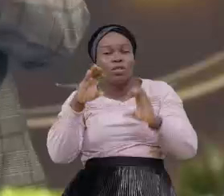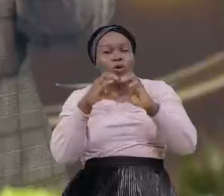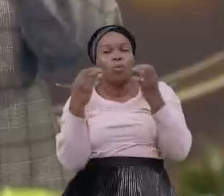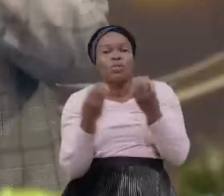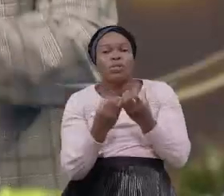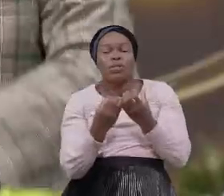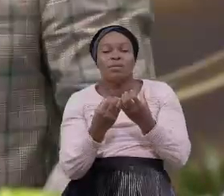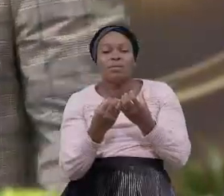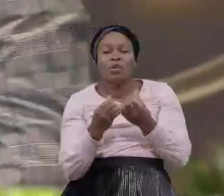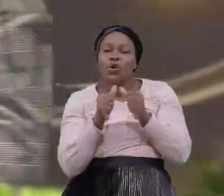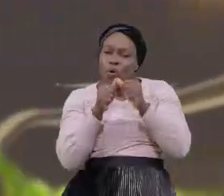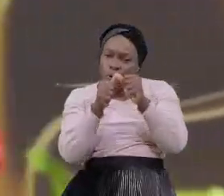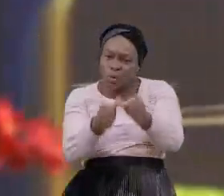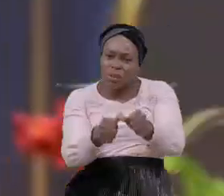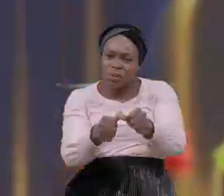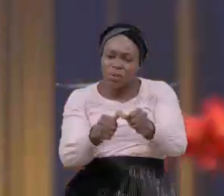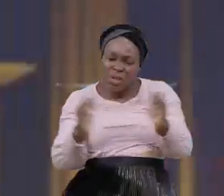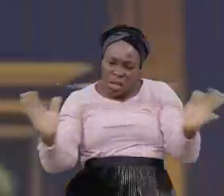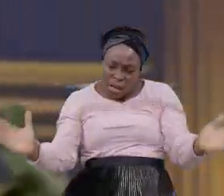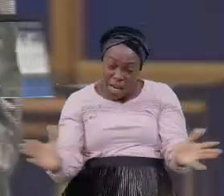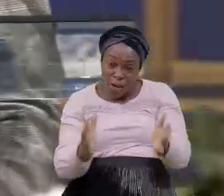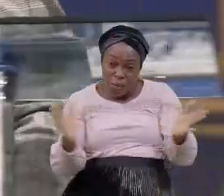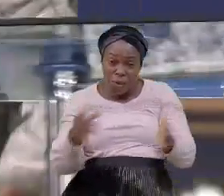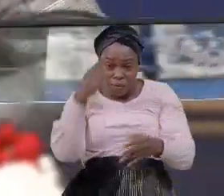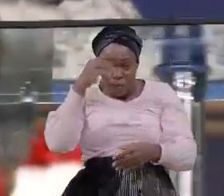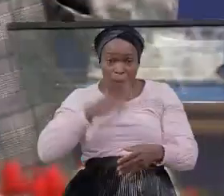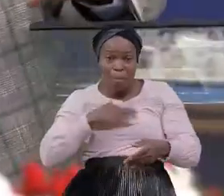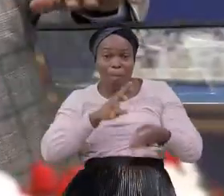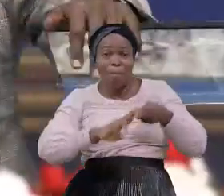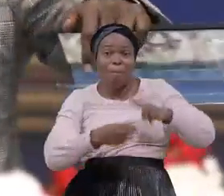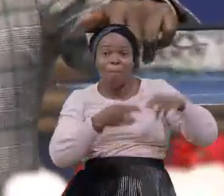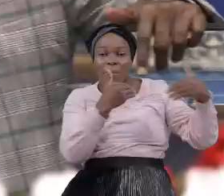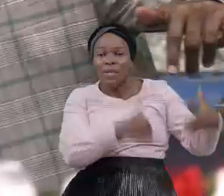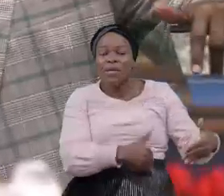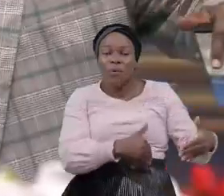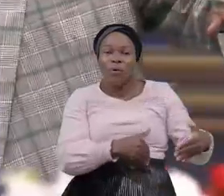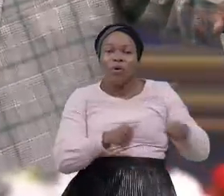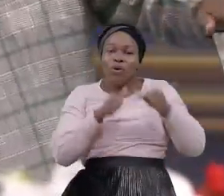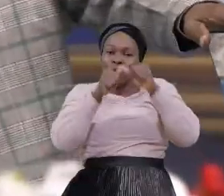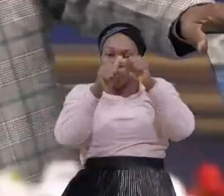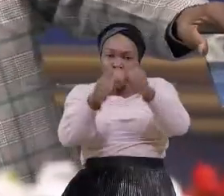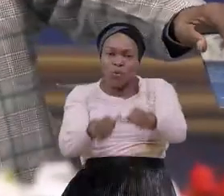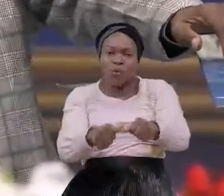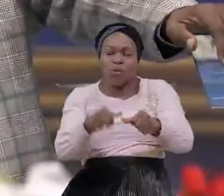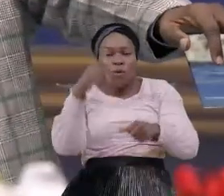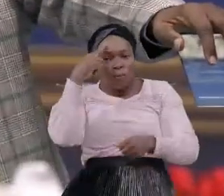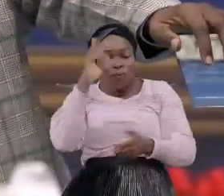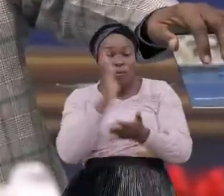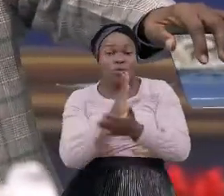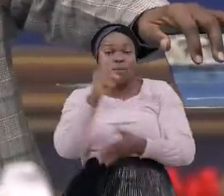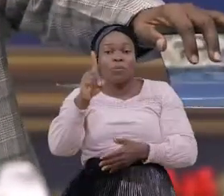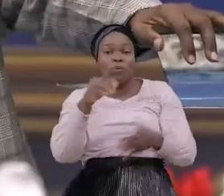An encouragement for my neighbor, an encouragement for somebody nearby, go